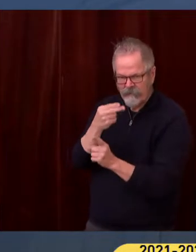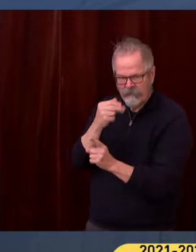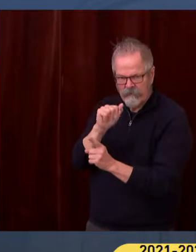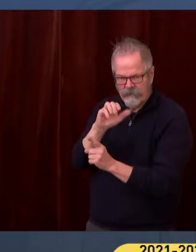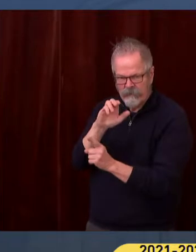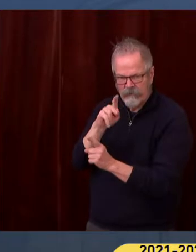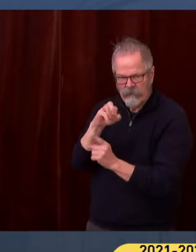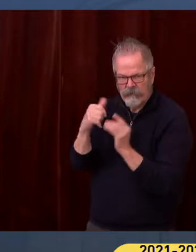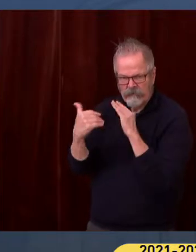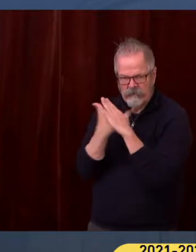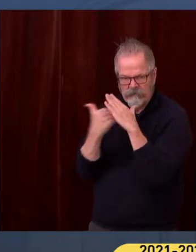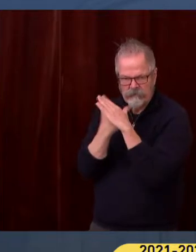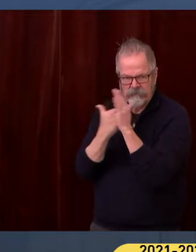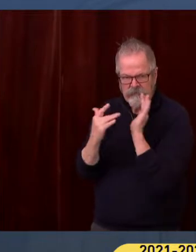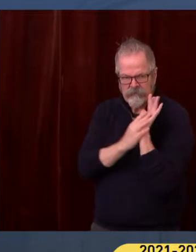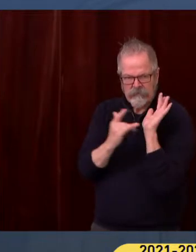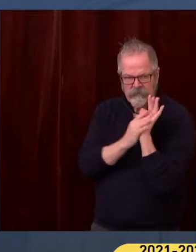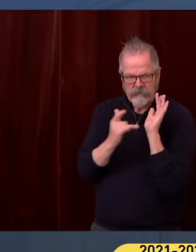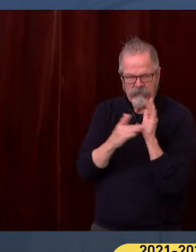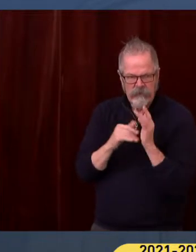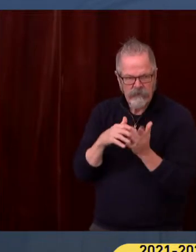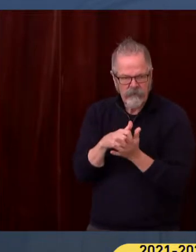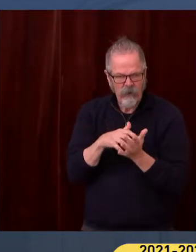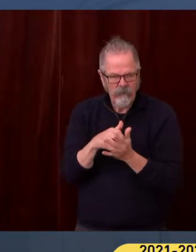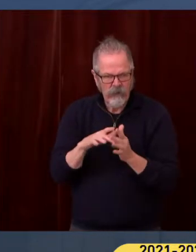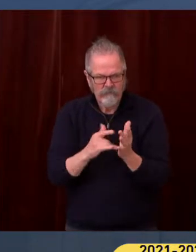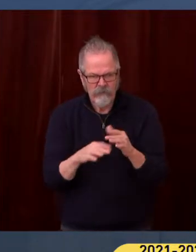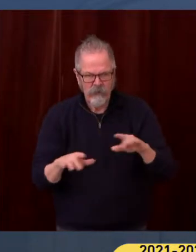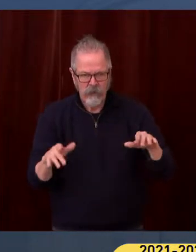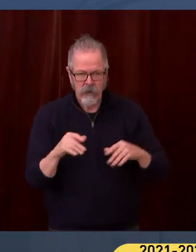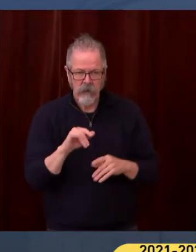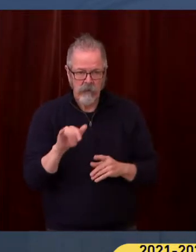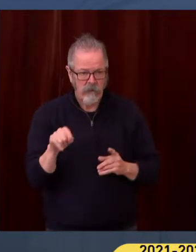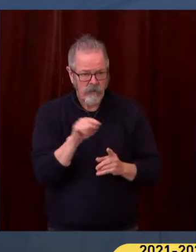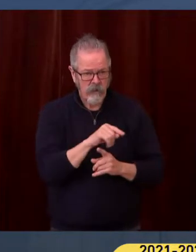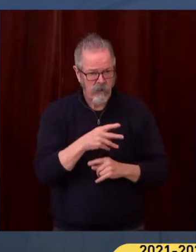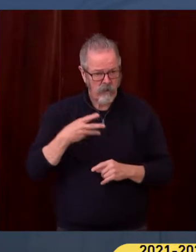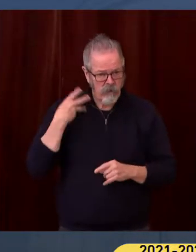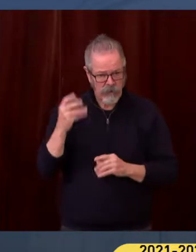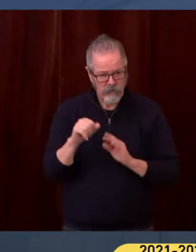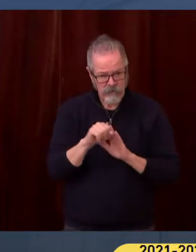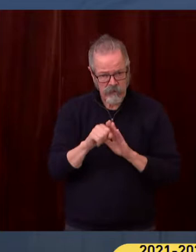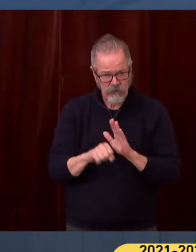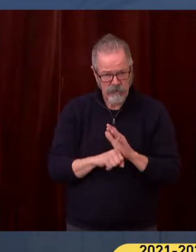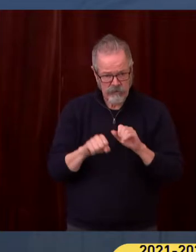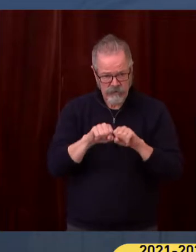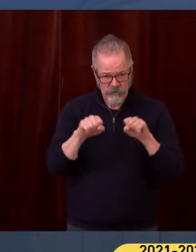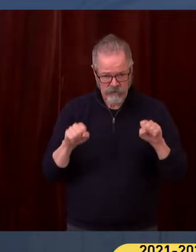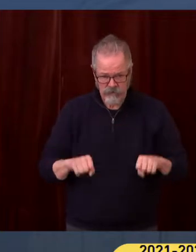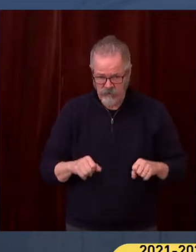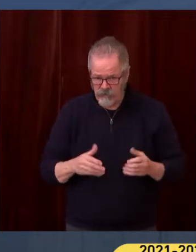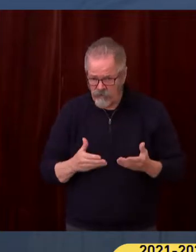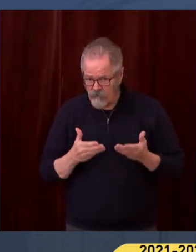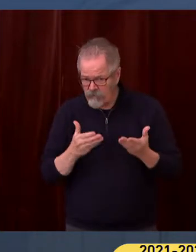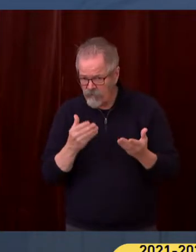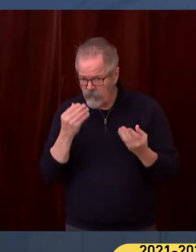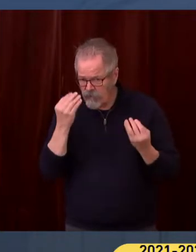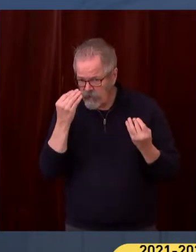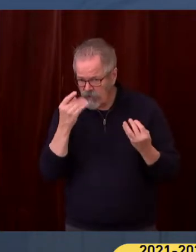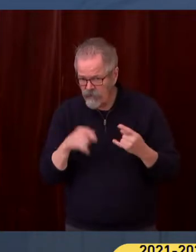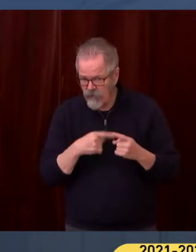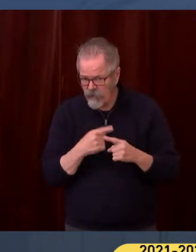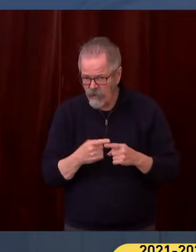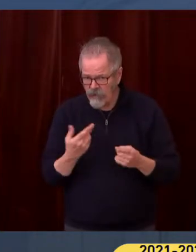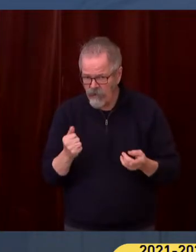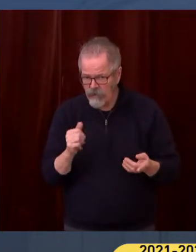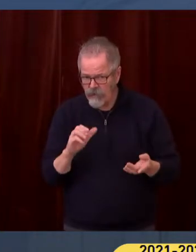exposure to Washington's IT systems to this program? We'll have to give you more specifics on that to give you an acute answer. Obviously, we have